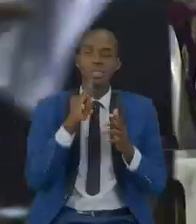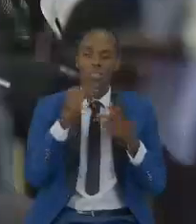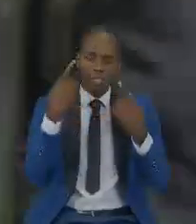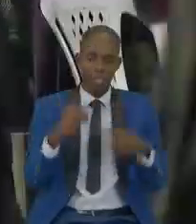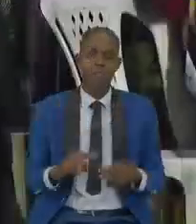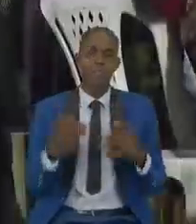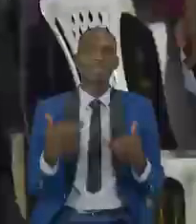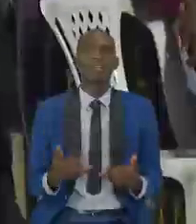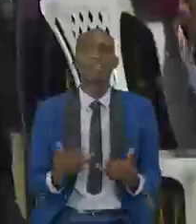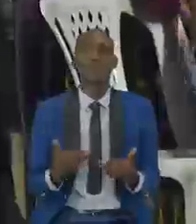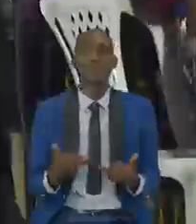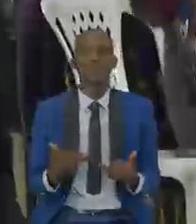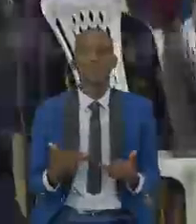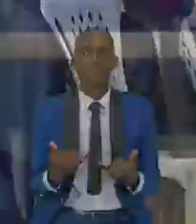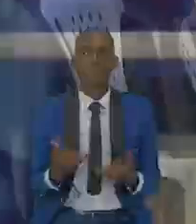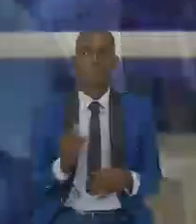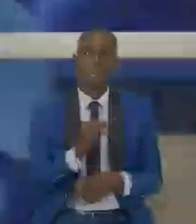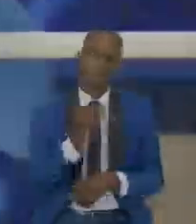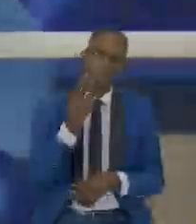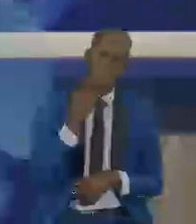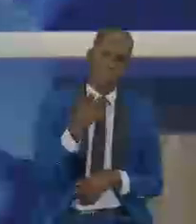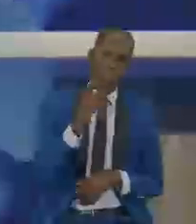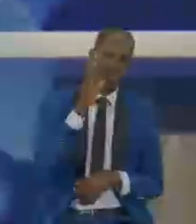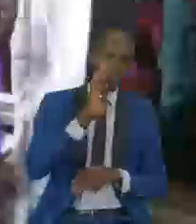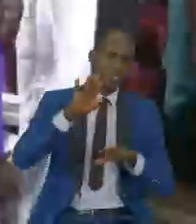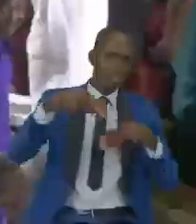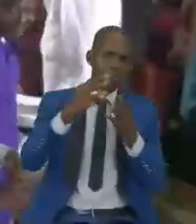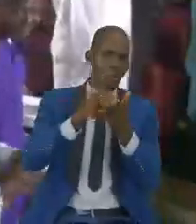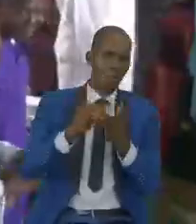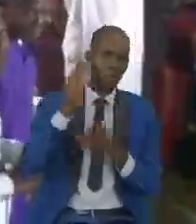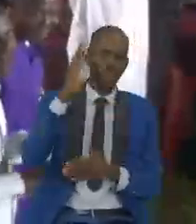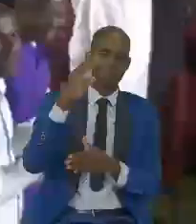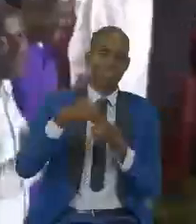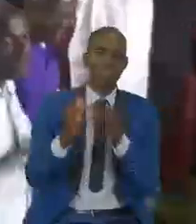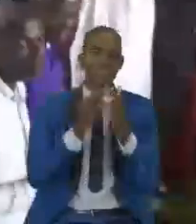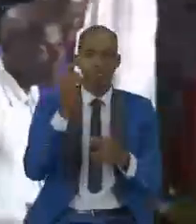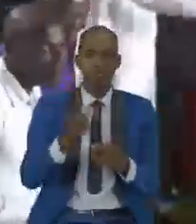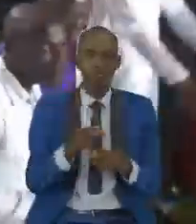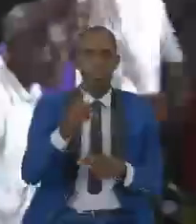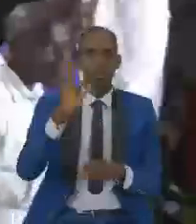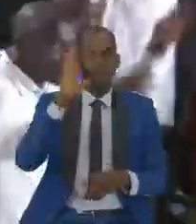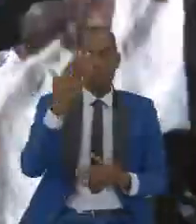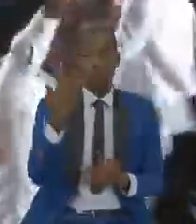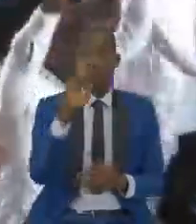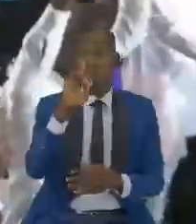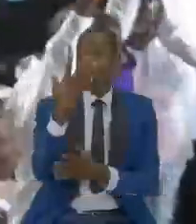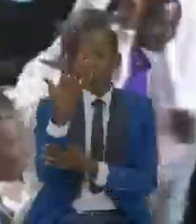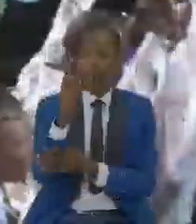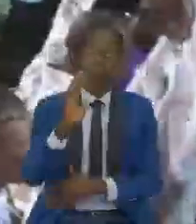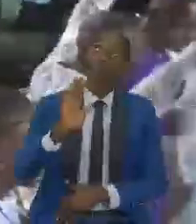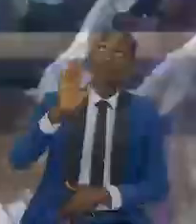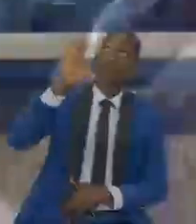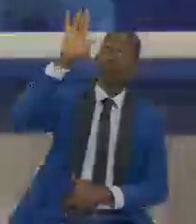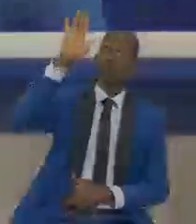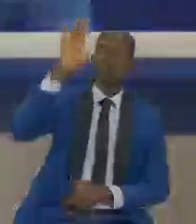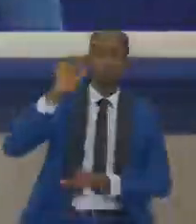I see you giving testimony tonight. You raise up one hand and you lay the other